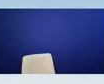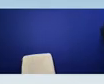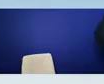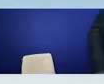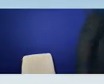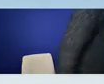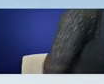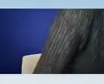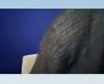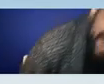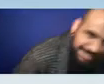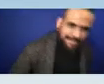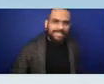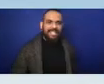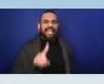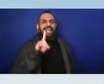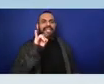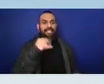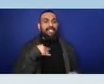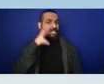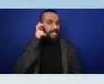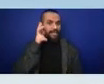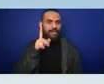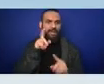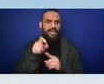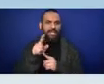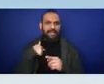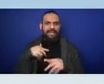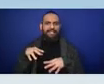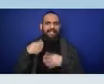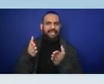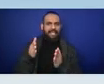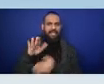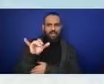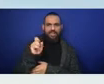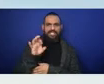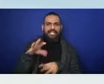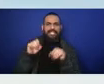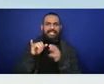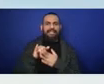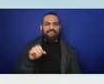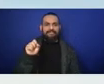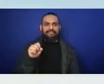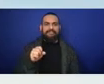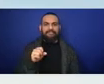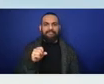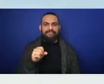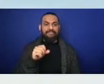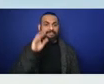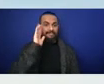for participating. Mr. Acosta, did you hear the questions so that you can address Mike?